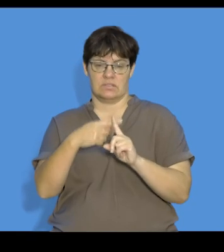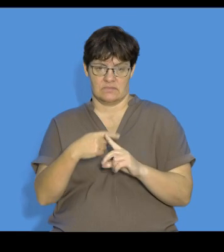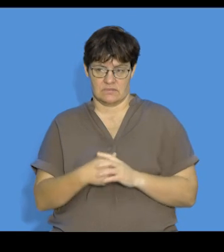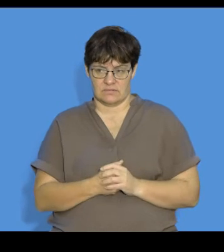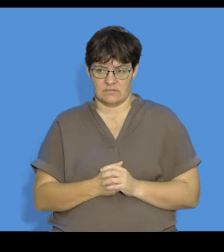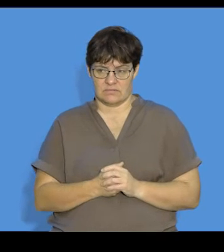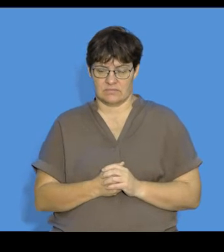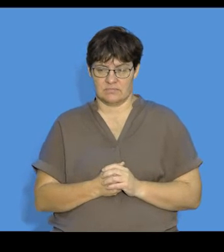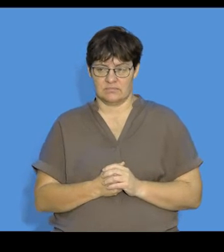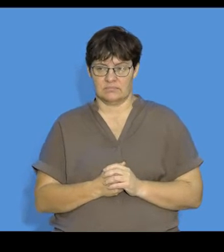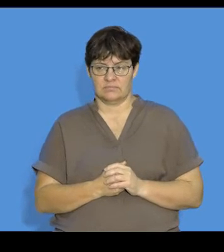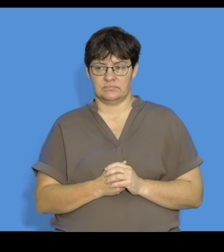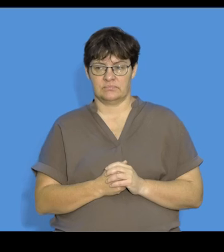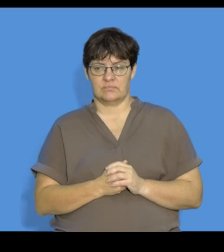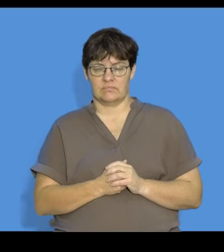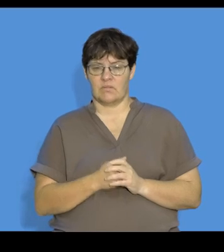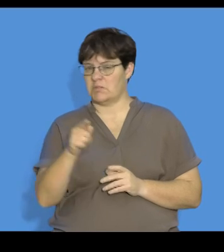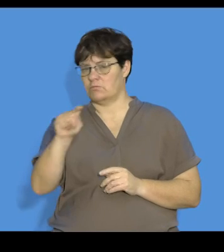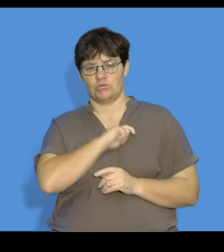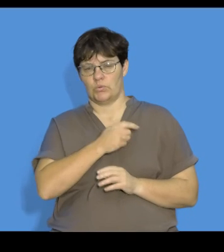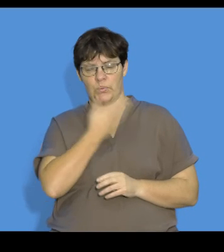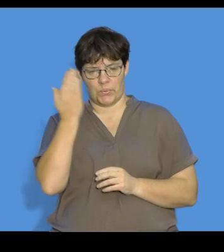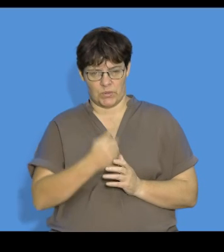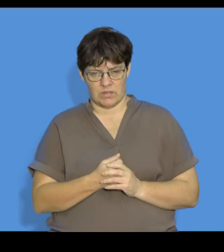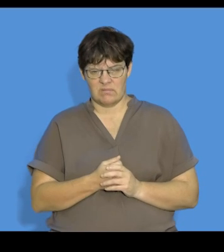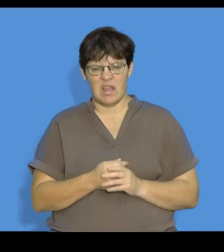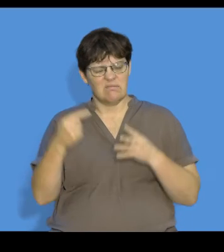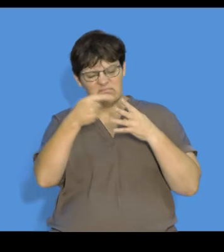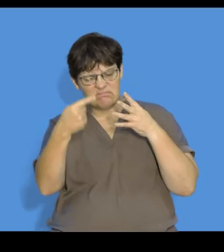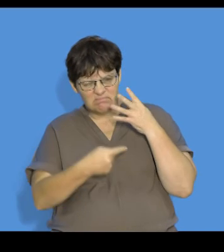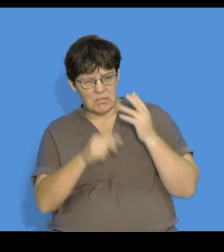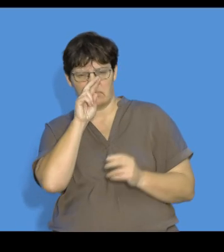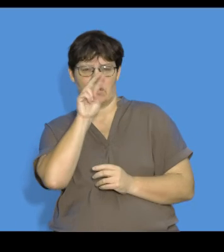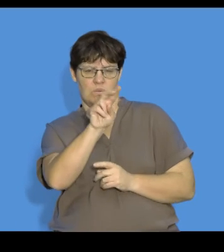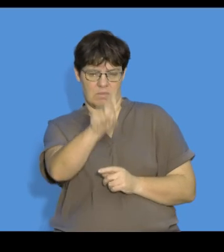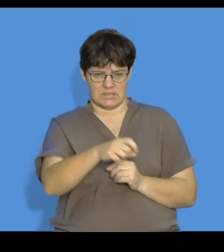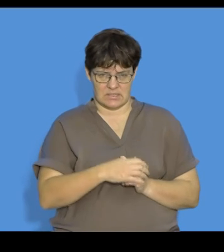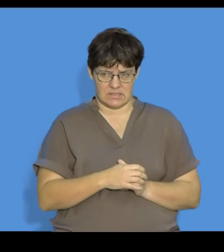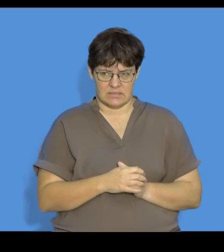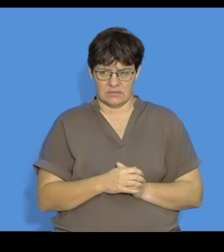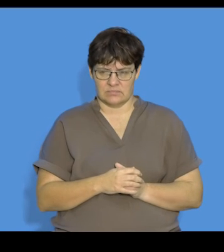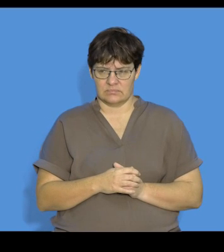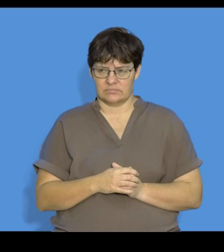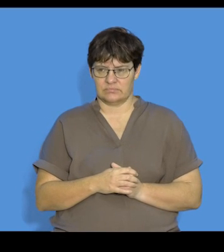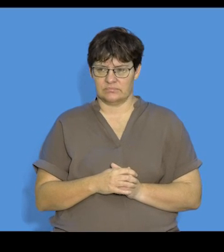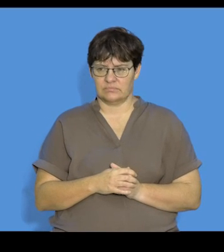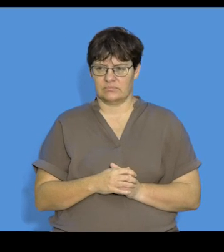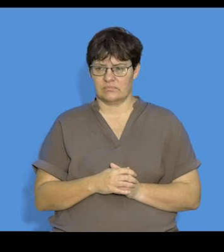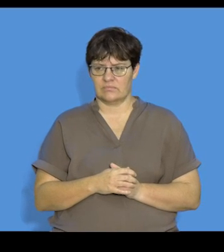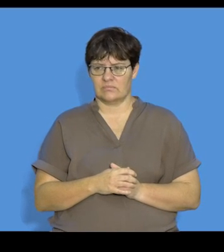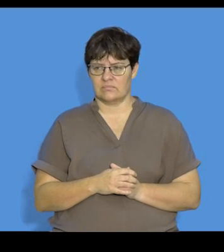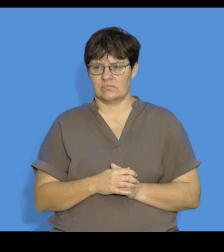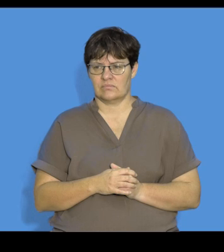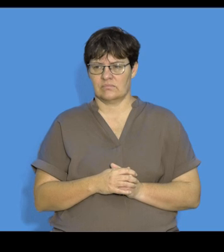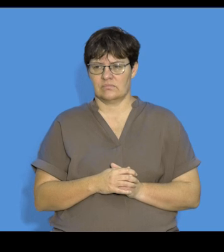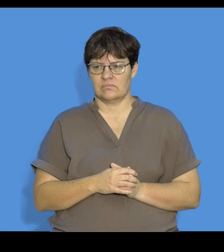definitely get a positive. So this will not be true. So those are just the things that you need to look at. But let's just quickly look